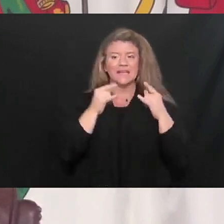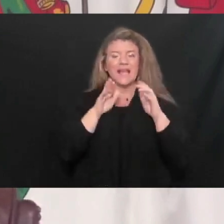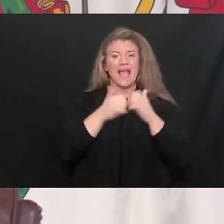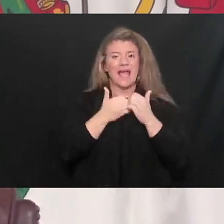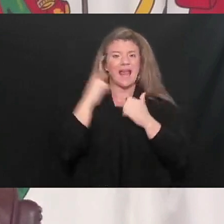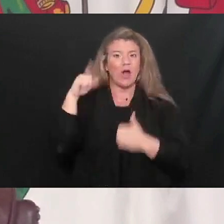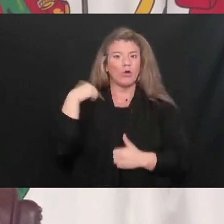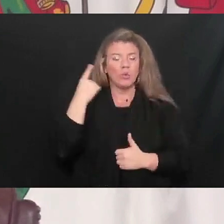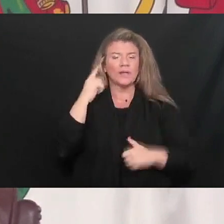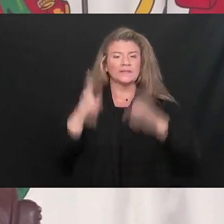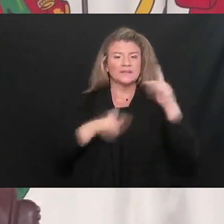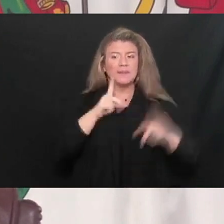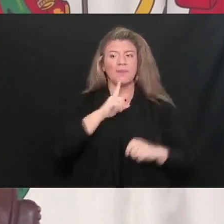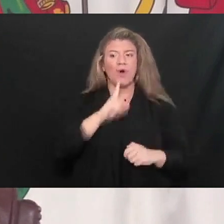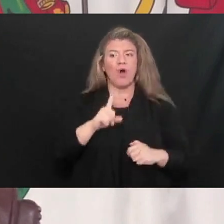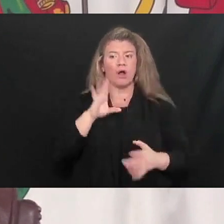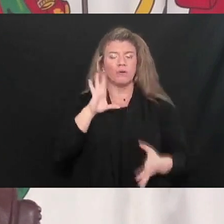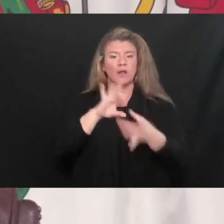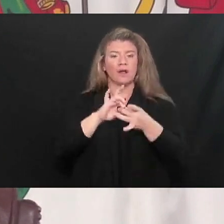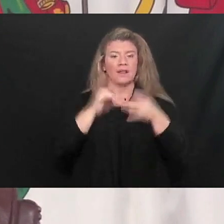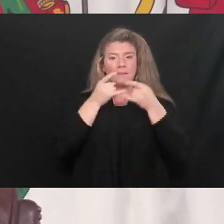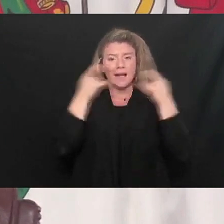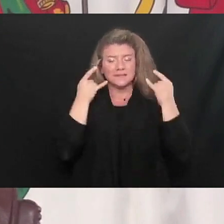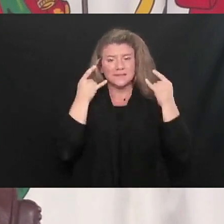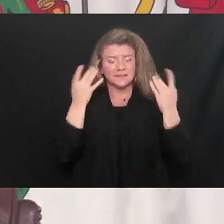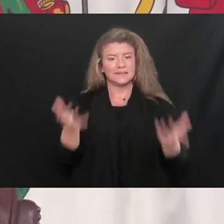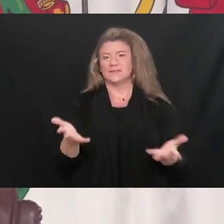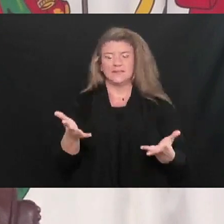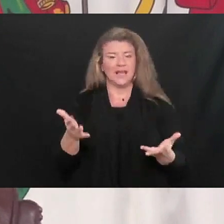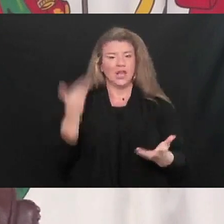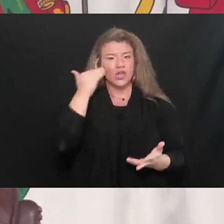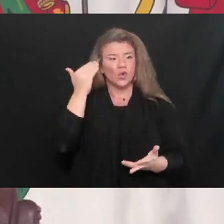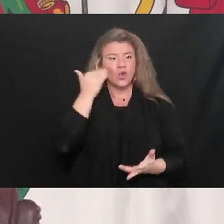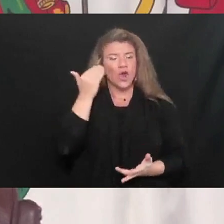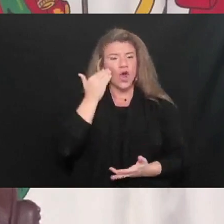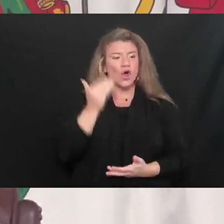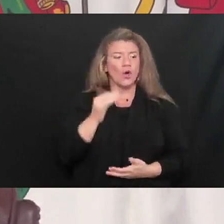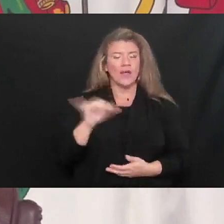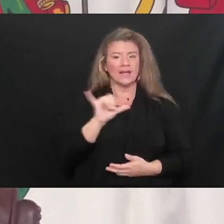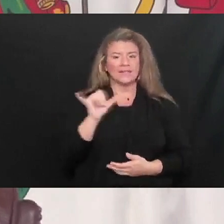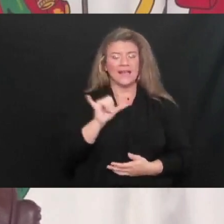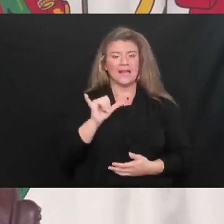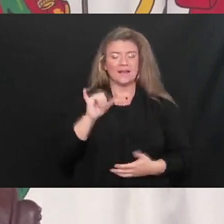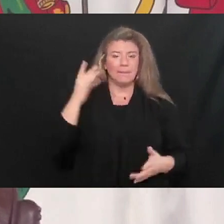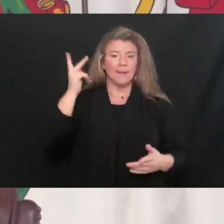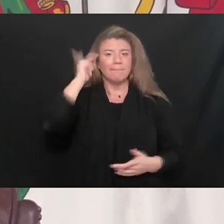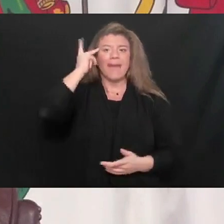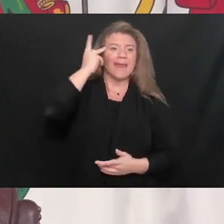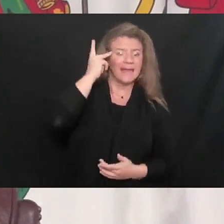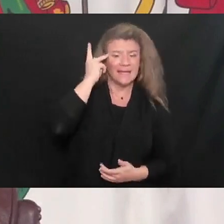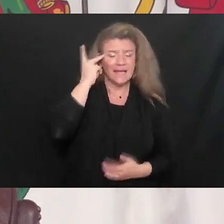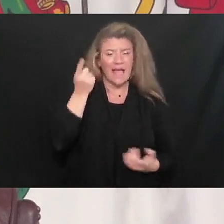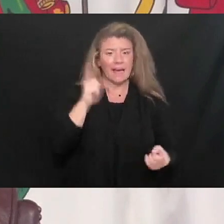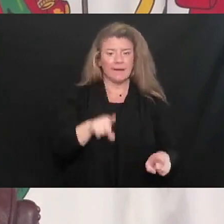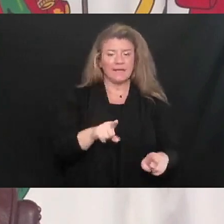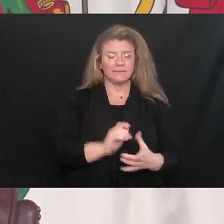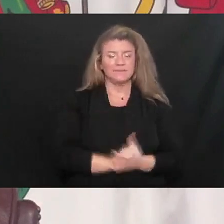crazy people are about the mask. I mean, it's like a hysteria in a lot of ways,